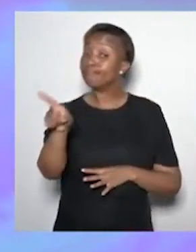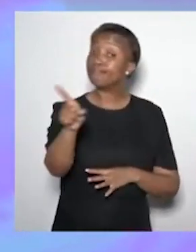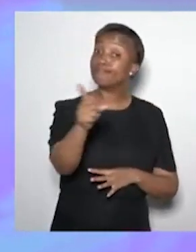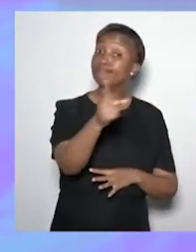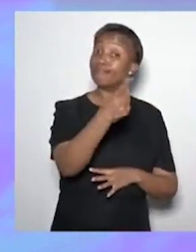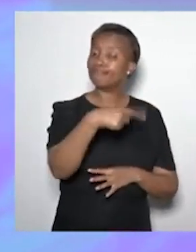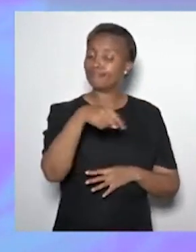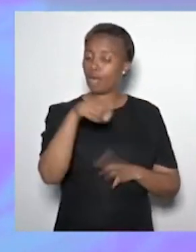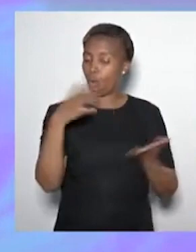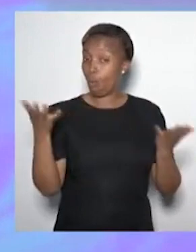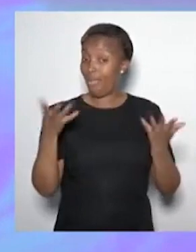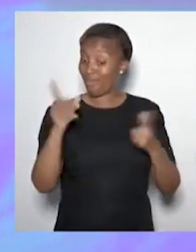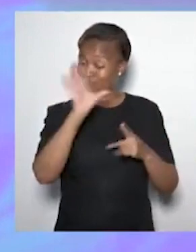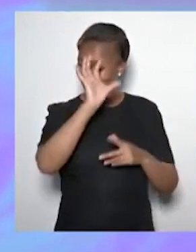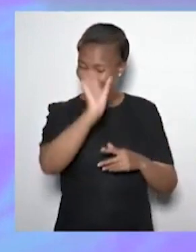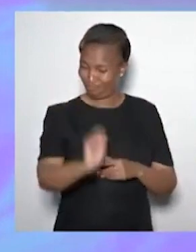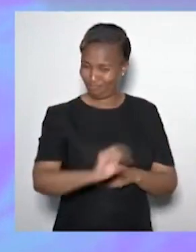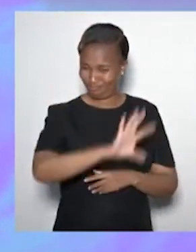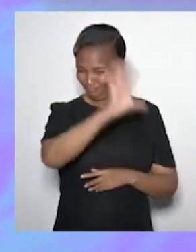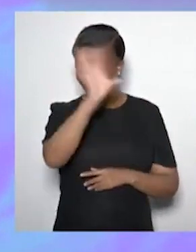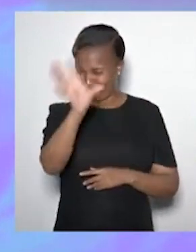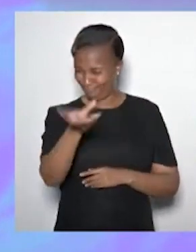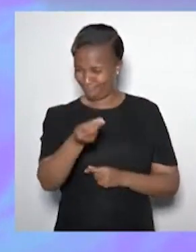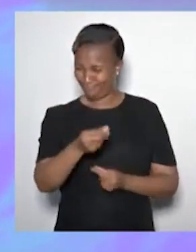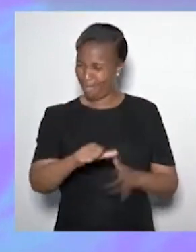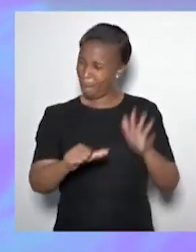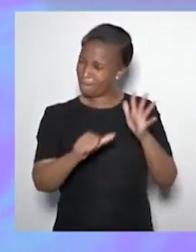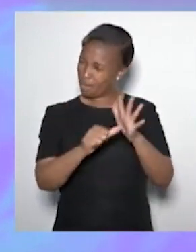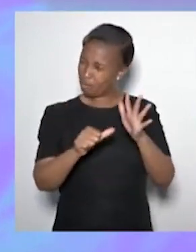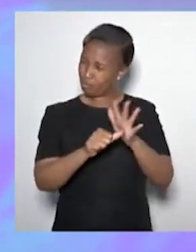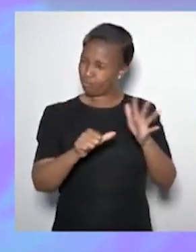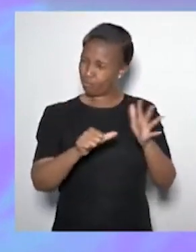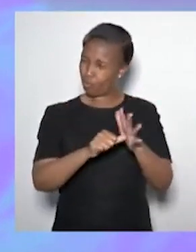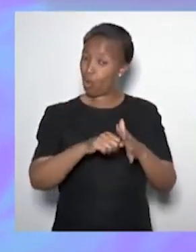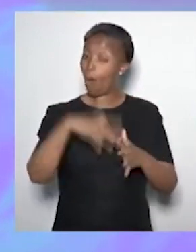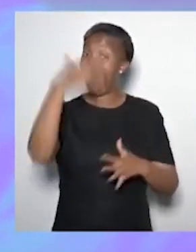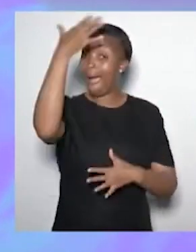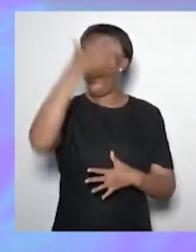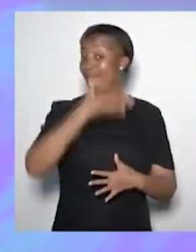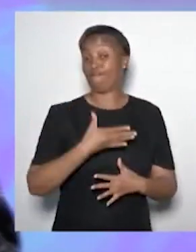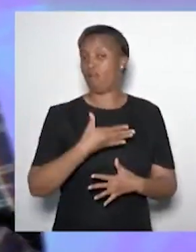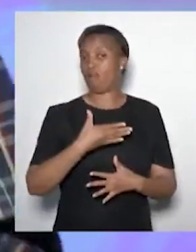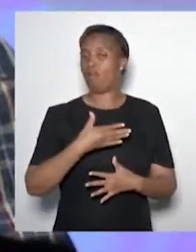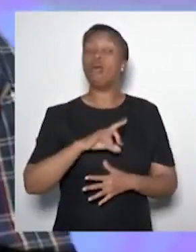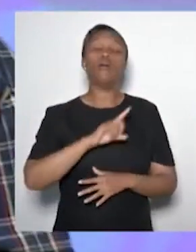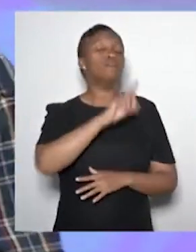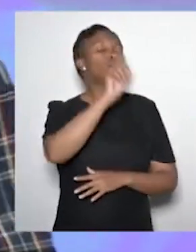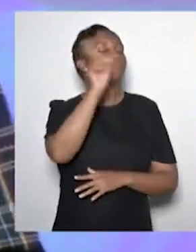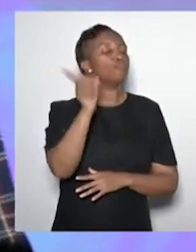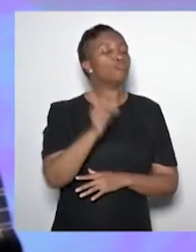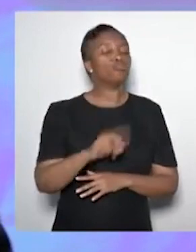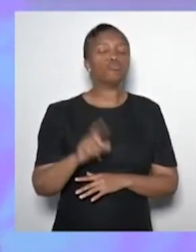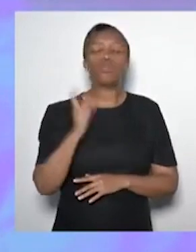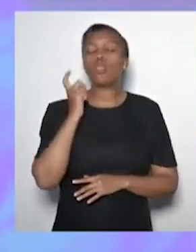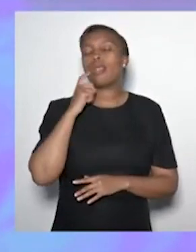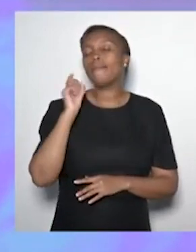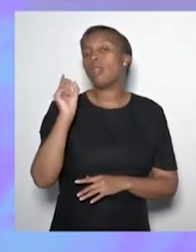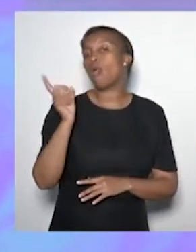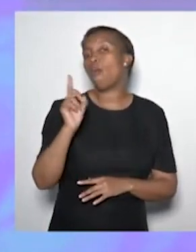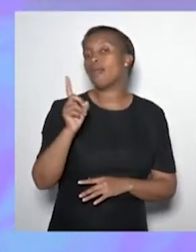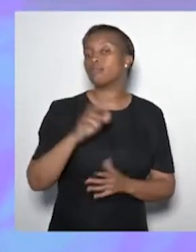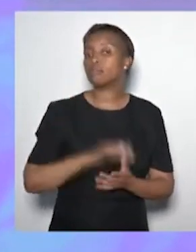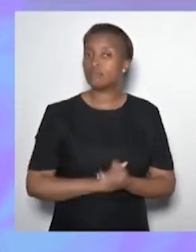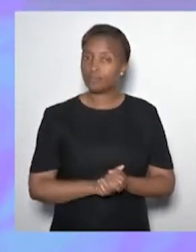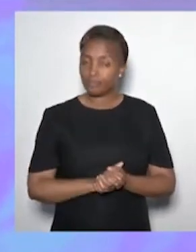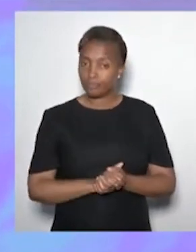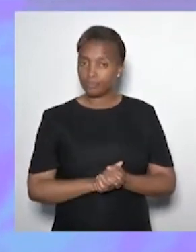in South Africa and Africa particularly. And the question is simply, what